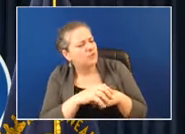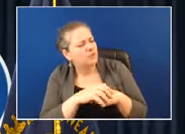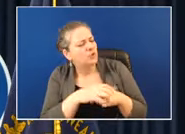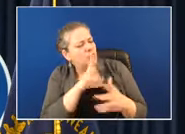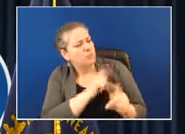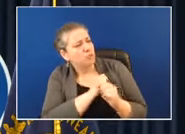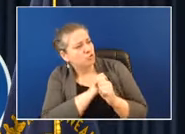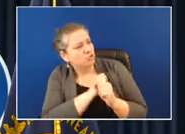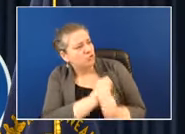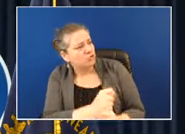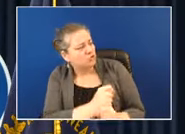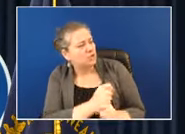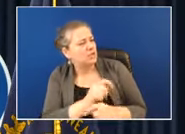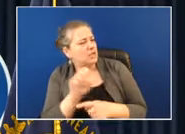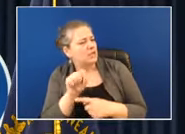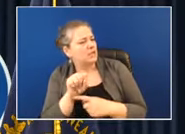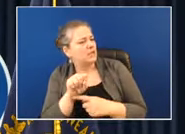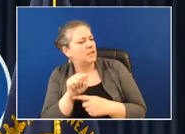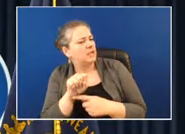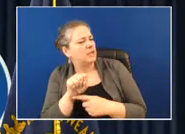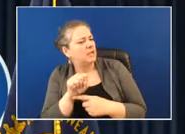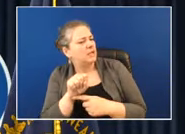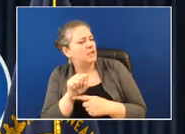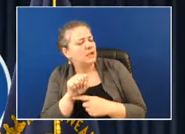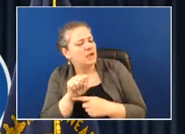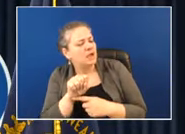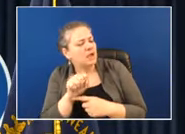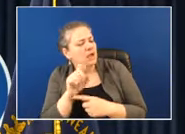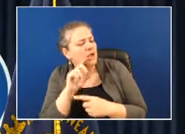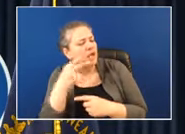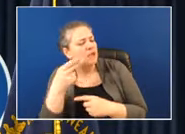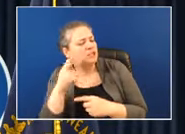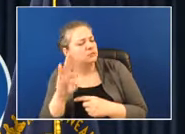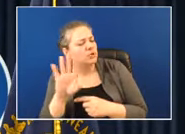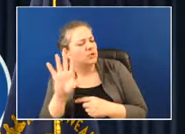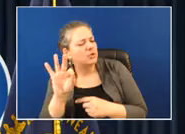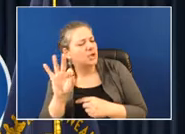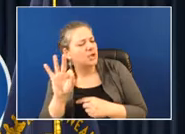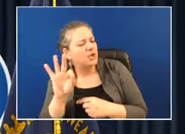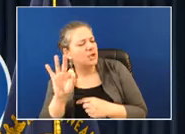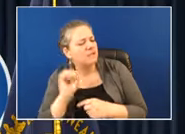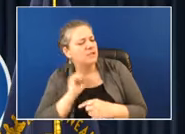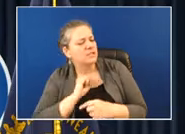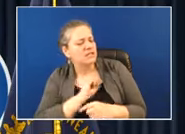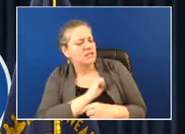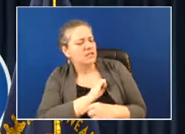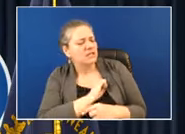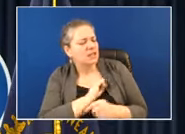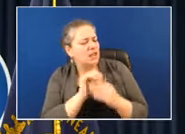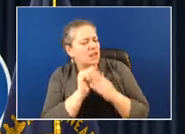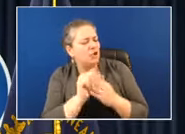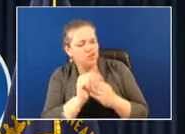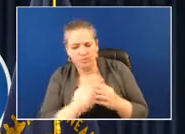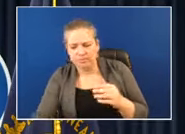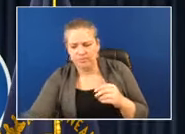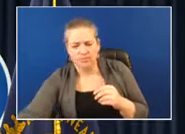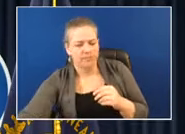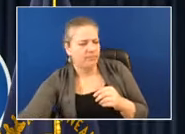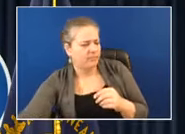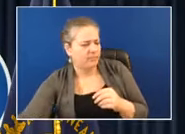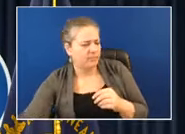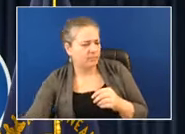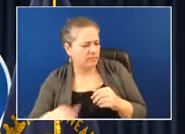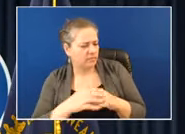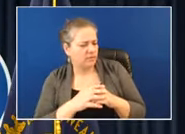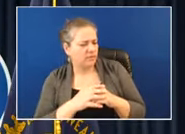vetoes, that House Bill 9, many of us just spoke with Senate leadership. Senator Damon Thayer just said to us, it's very possible